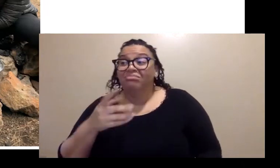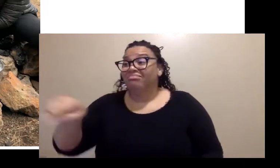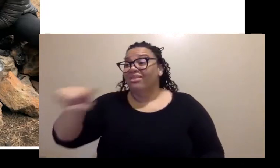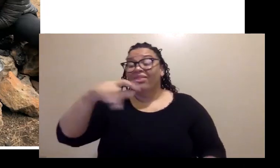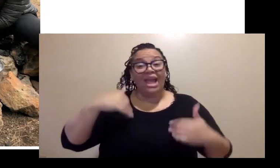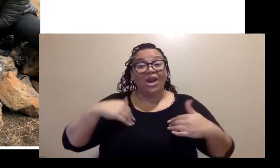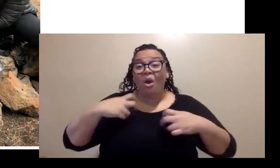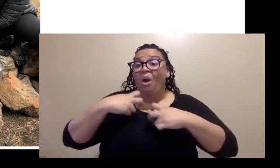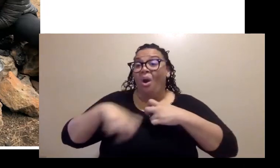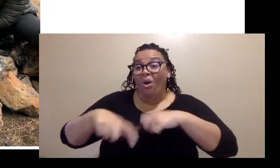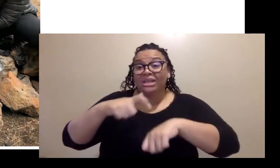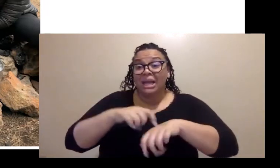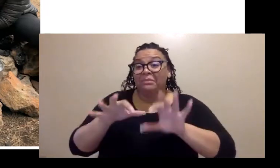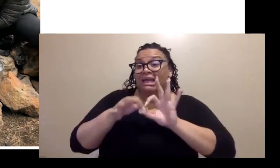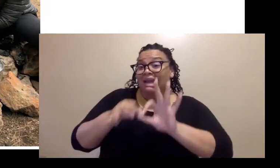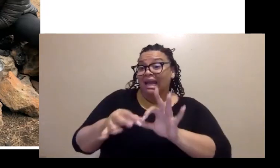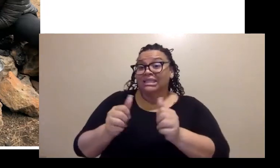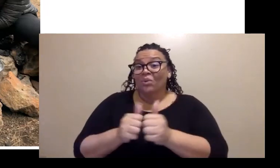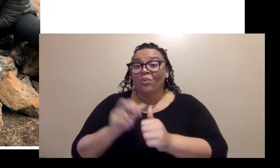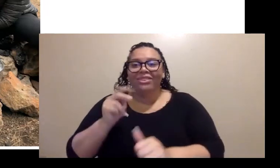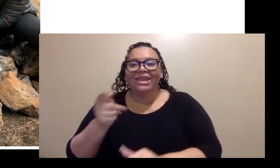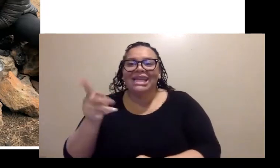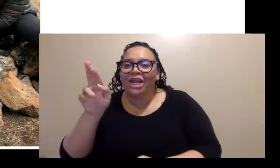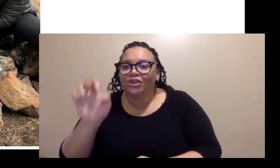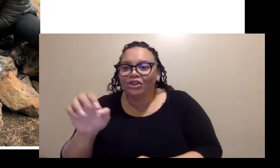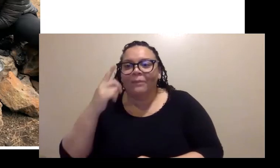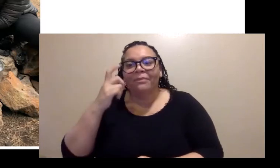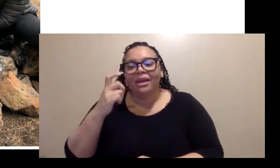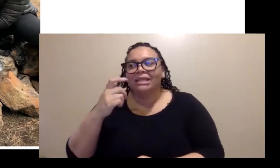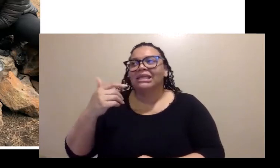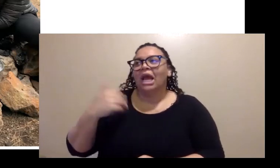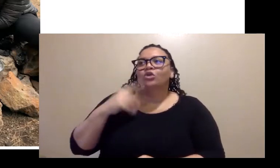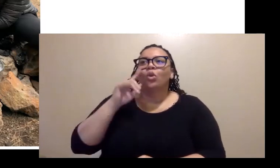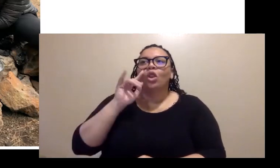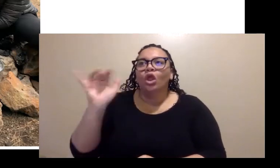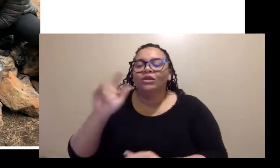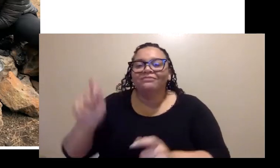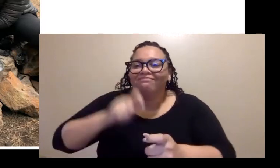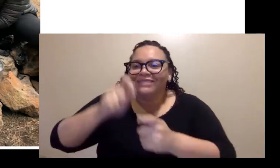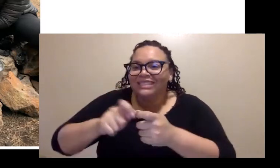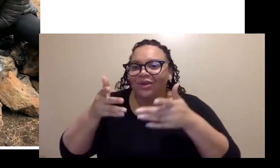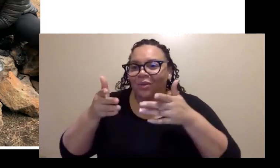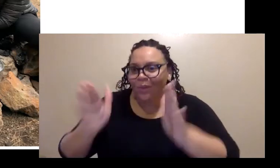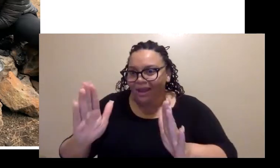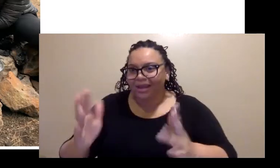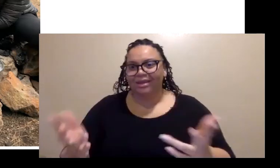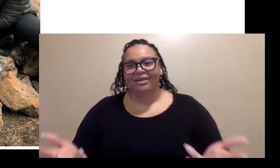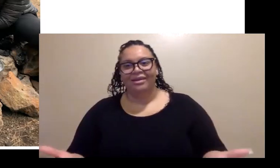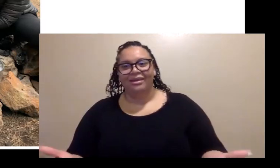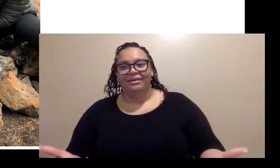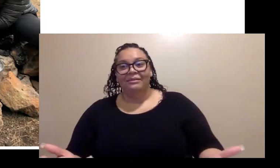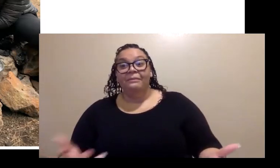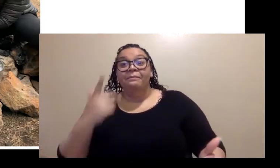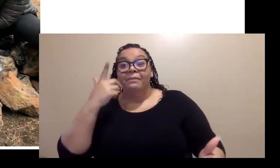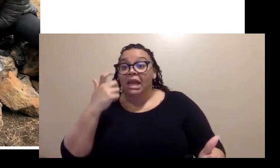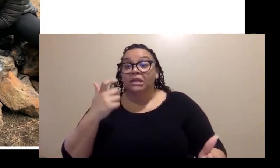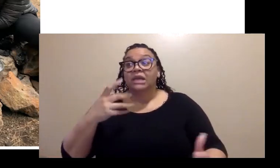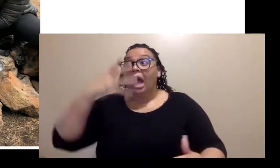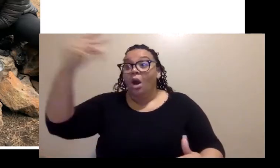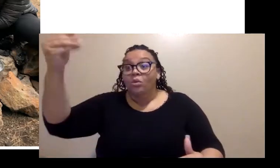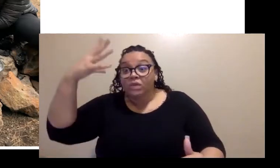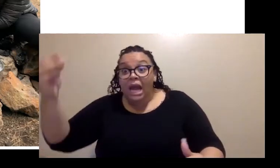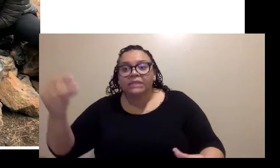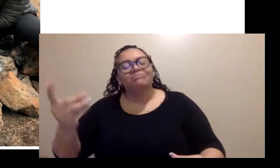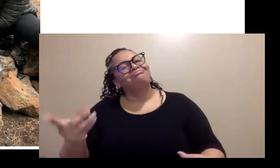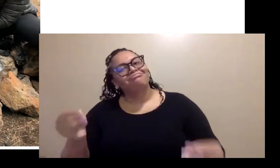found too, because nature had to look a certain way. Majority of the staff that worked in wilderness therapy were European, right? The outdoorsy,